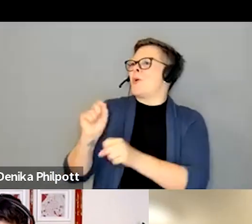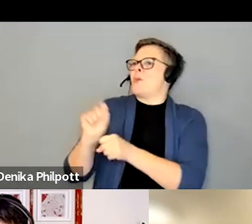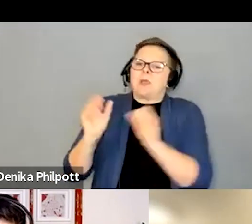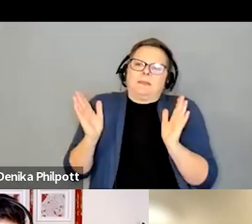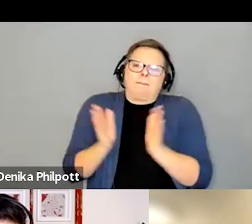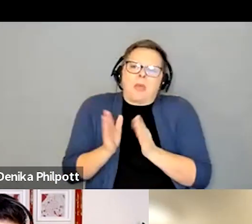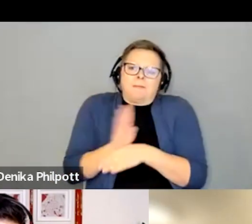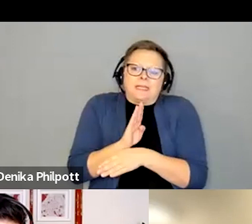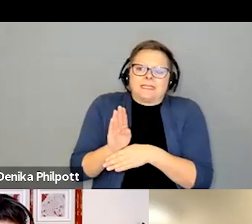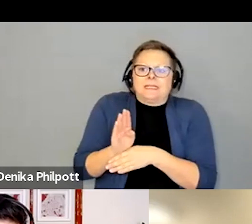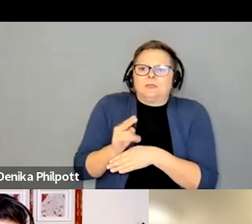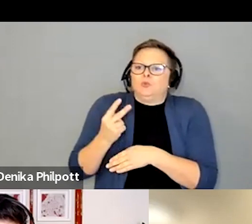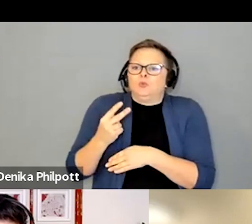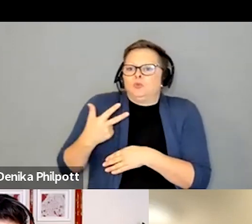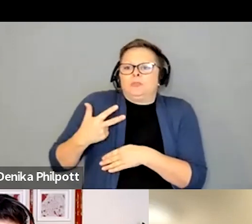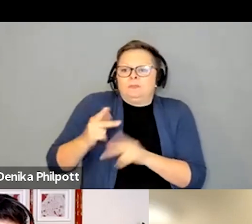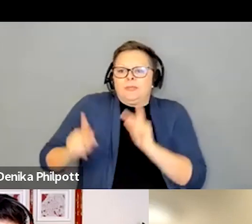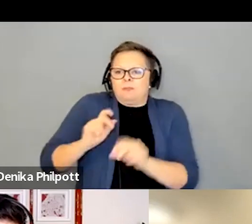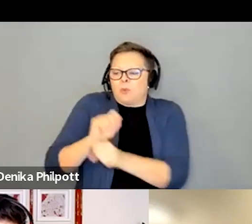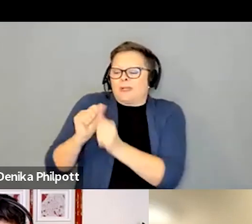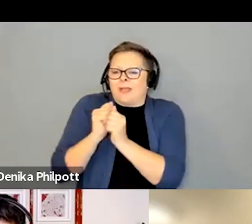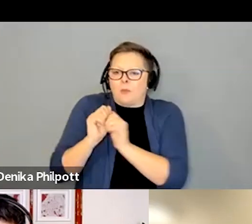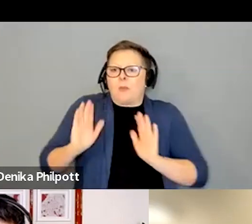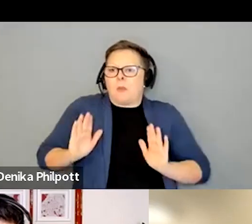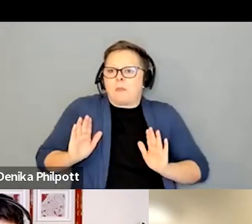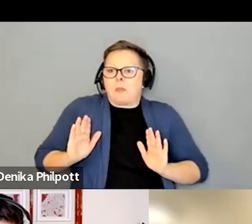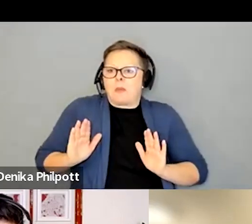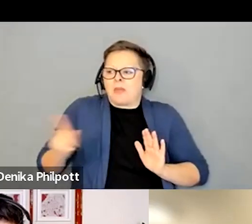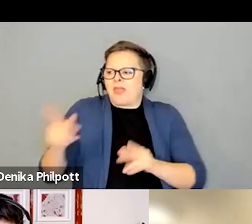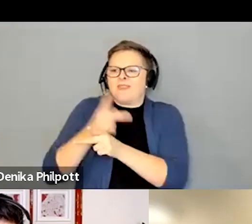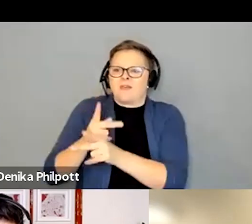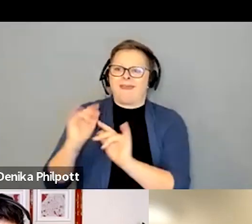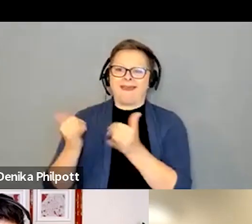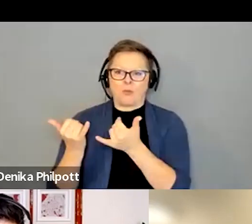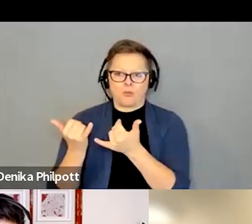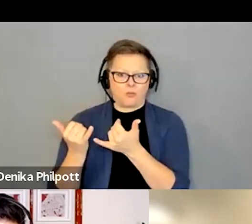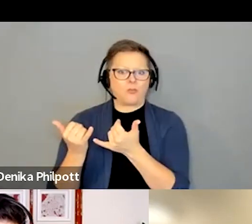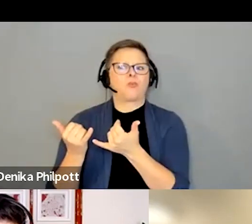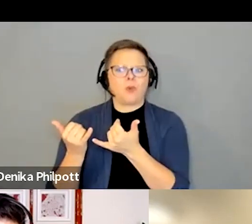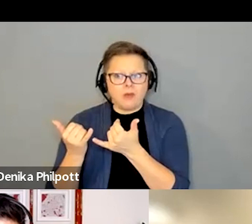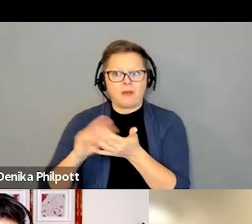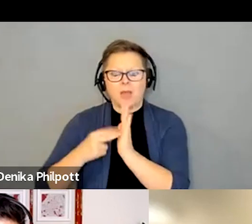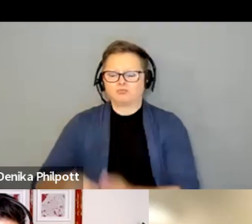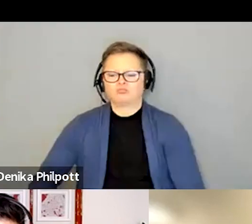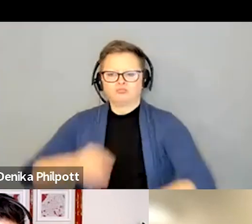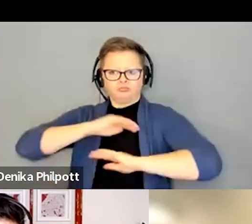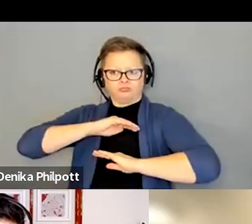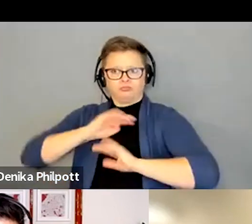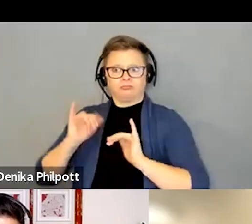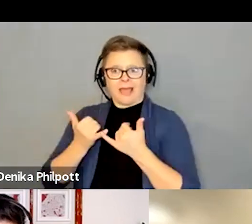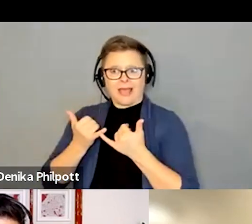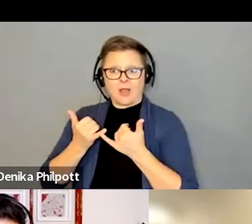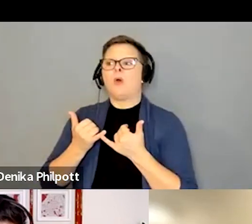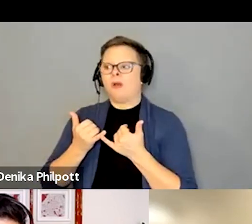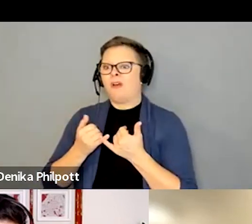organizations with a partner or just one or two other people. So the ones that were fulfilled kind of found their fulfillment by chucking the